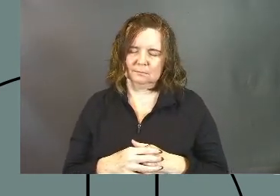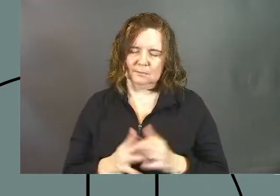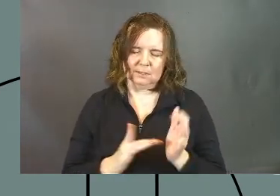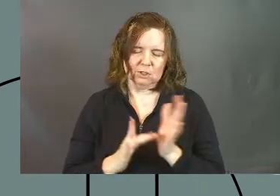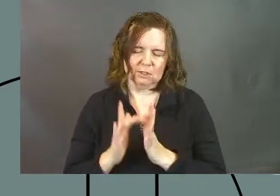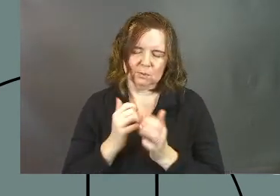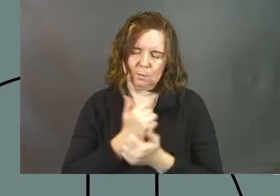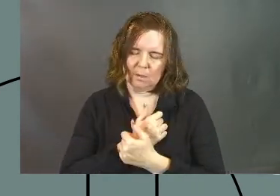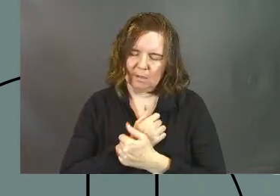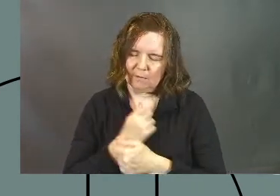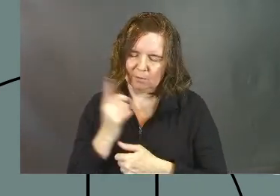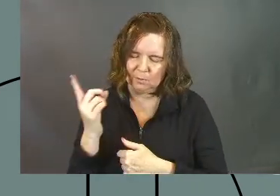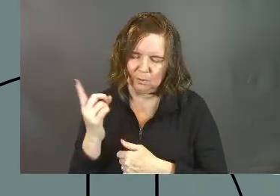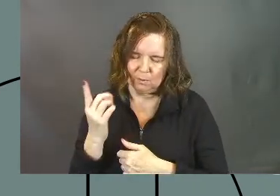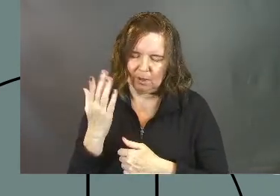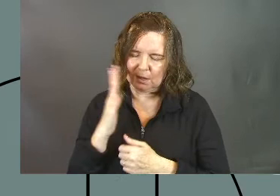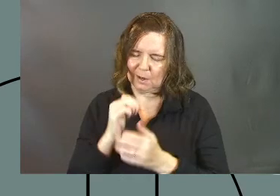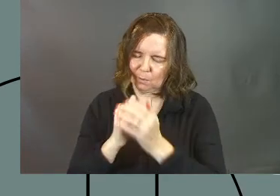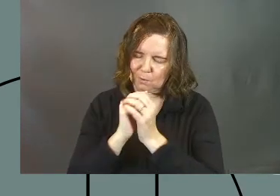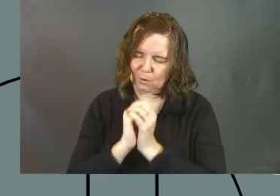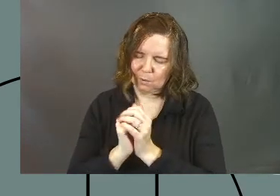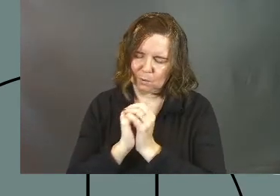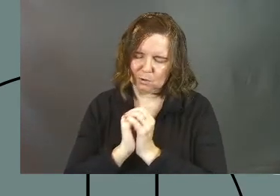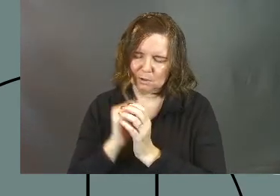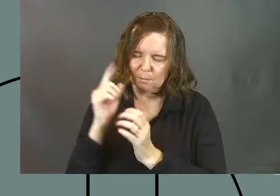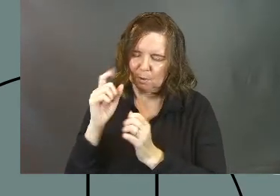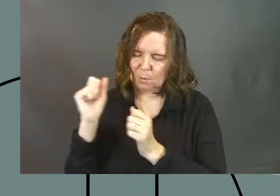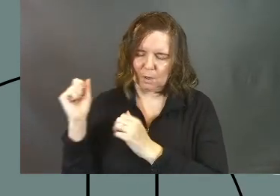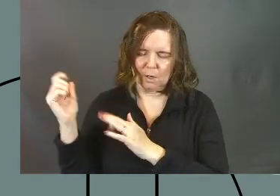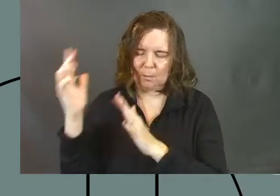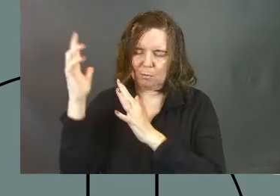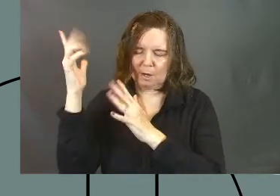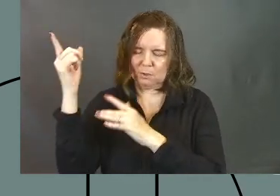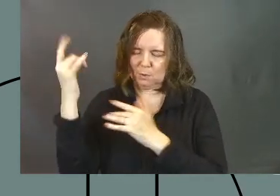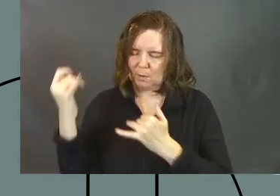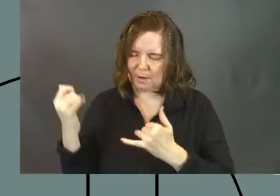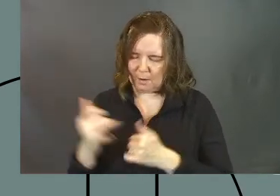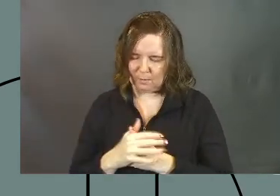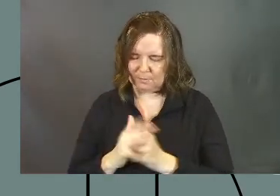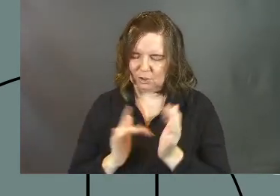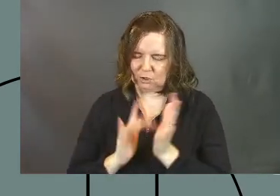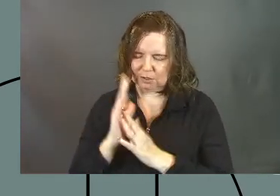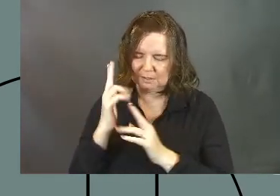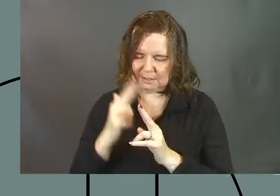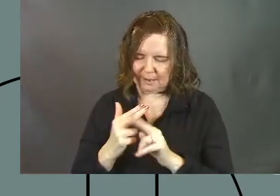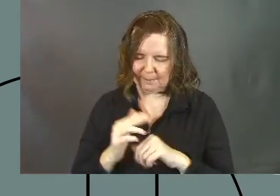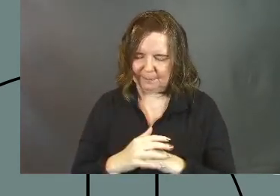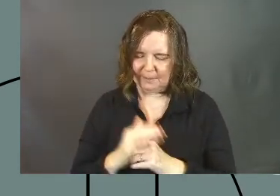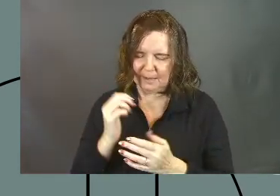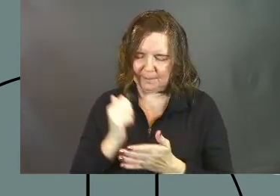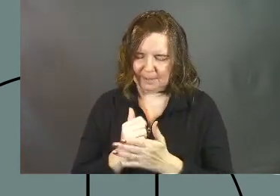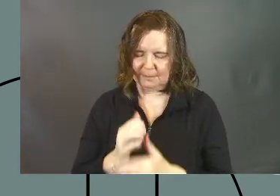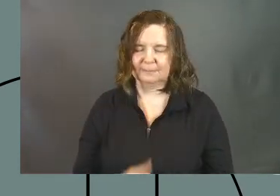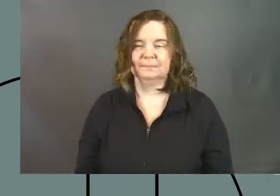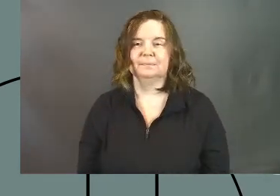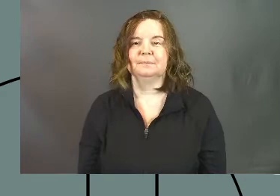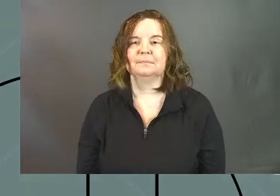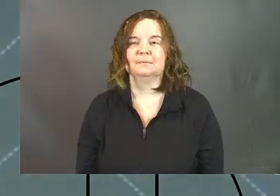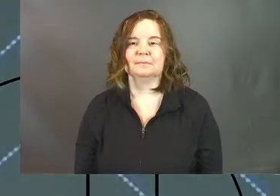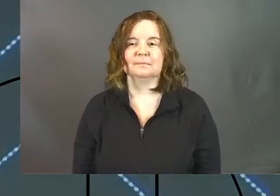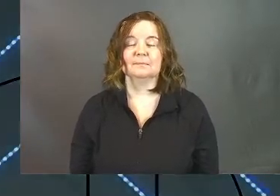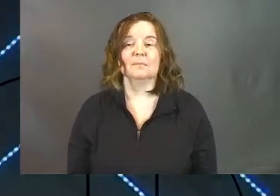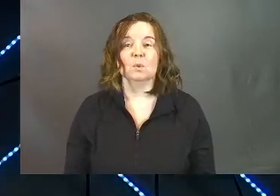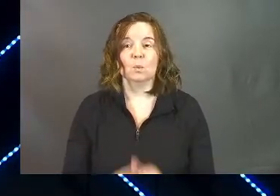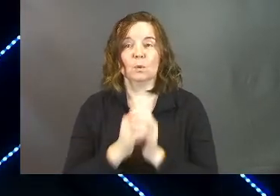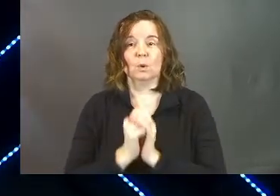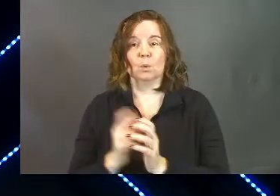Jesus, we love you. And God, we're going to worship you and we're going to praise you right now. In Jesus' name, amen. Amen. We're